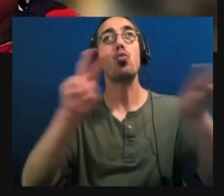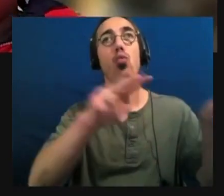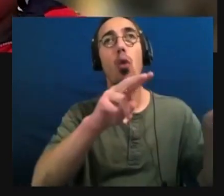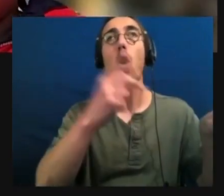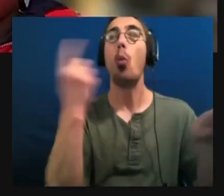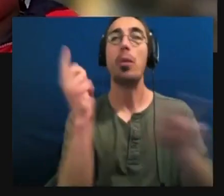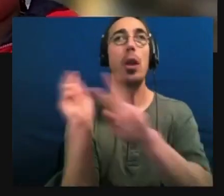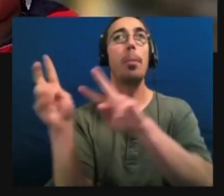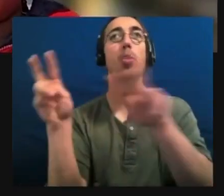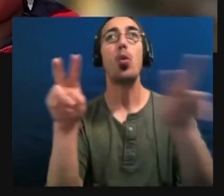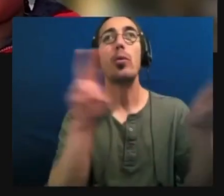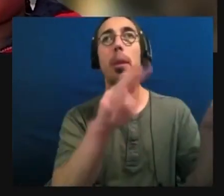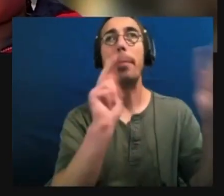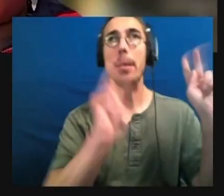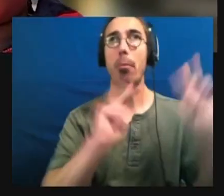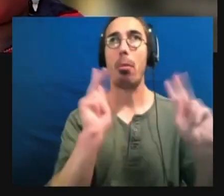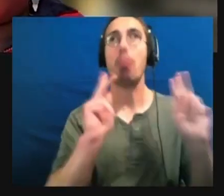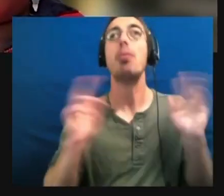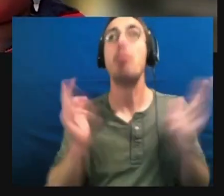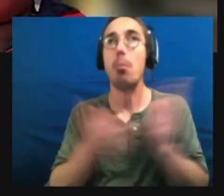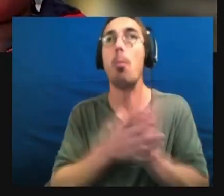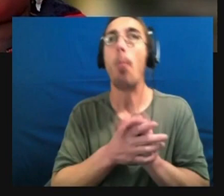observing from the outside.